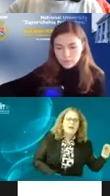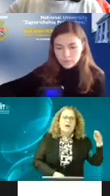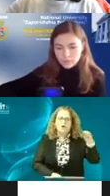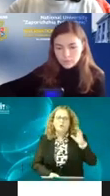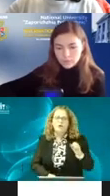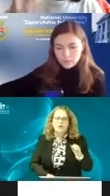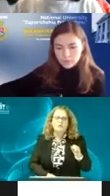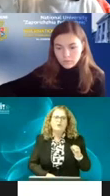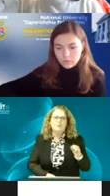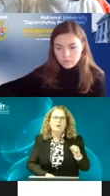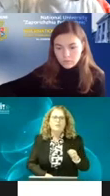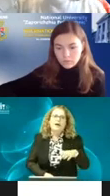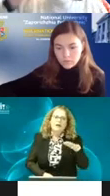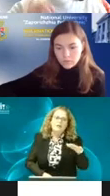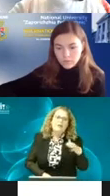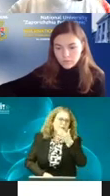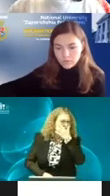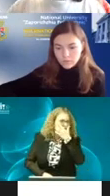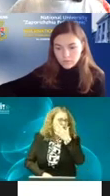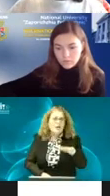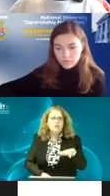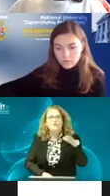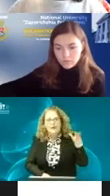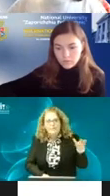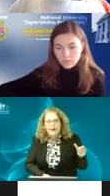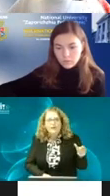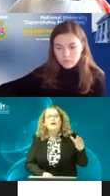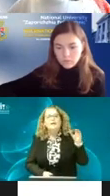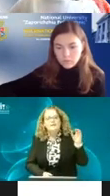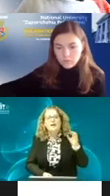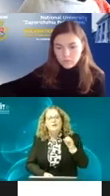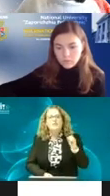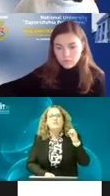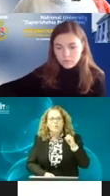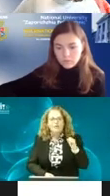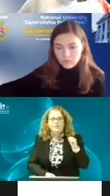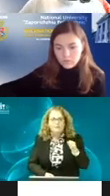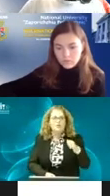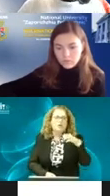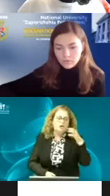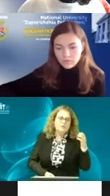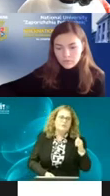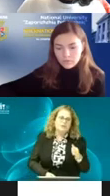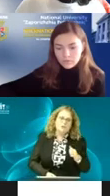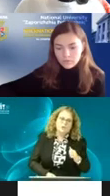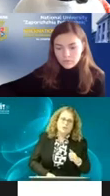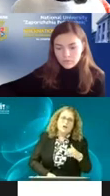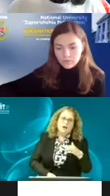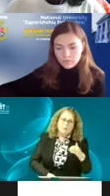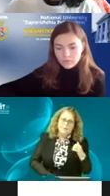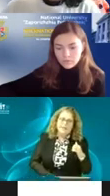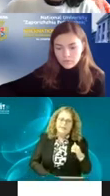place and not to a different place. And if I'm giving information for my bank, still I'm giving the right information and not something which